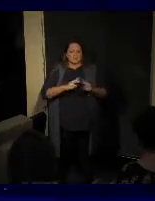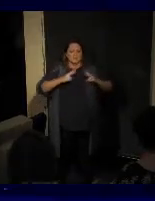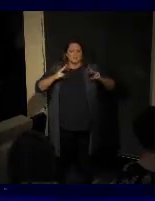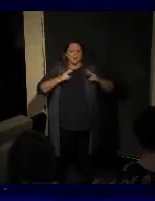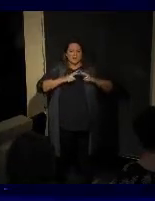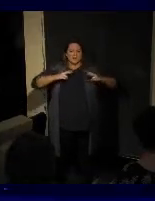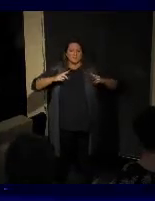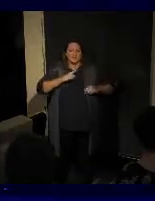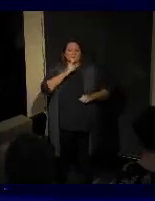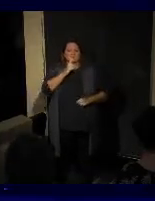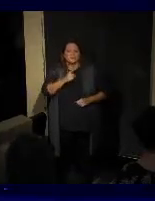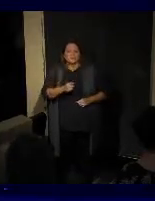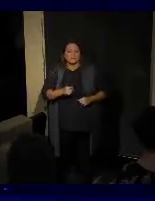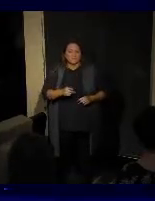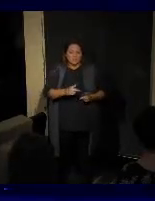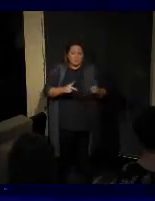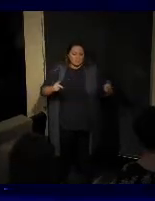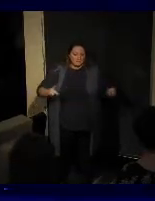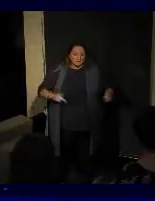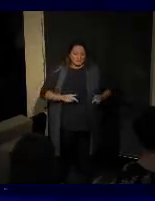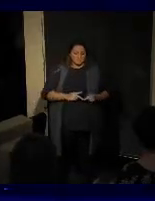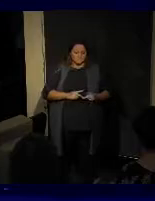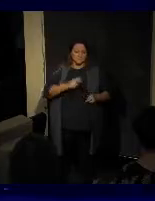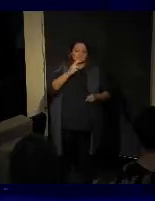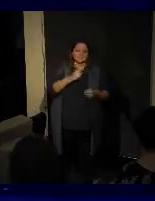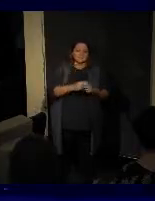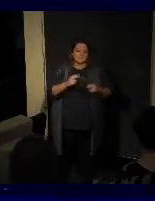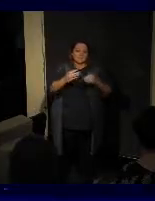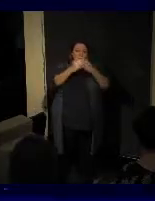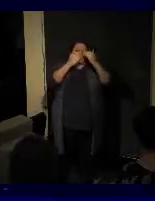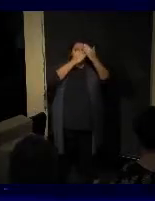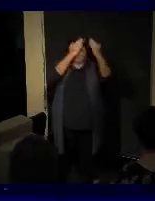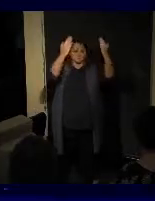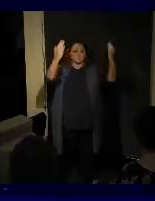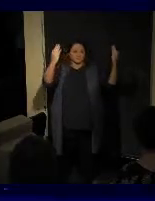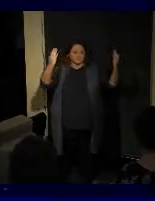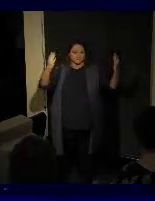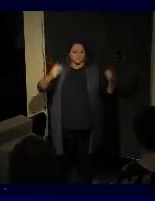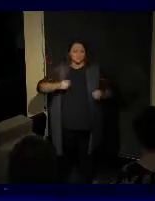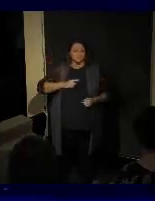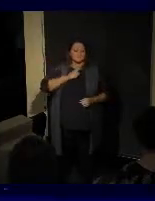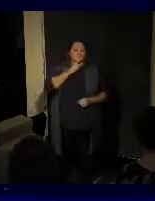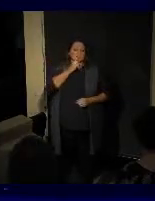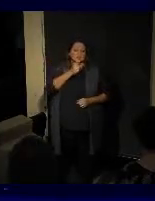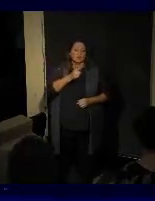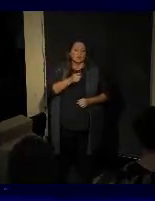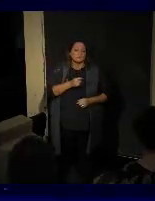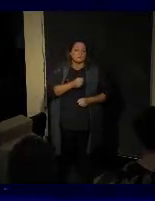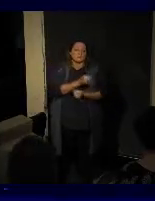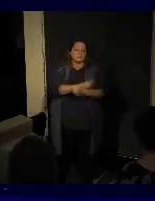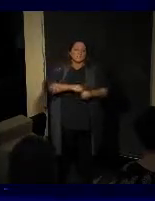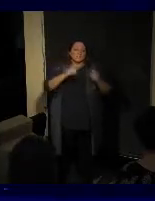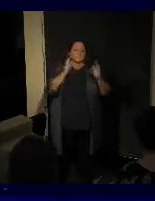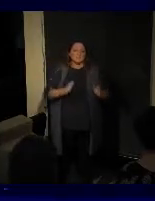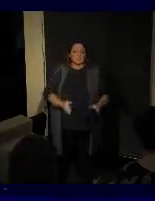heaven that a very real Savior made a way for us to go.